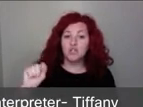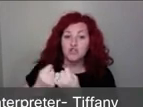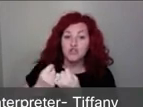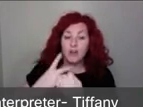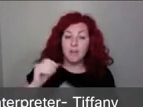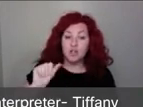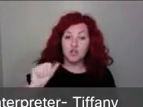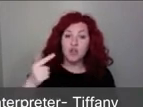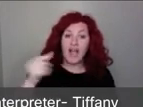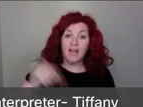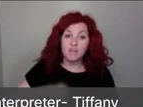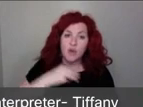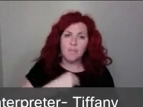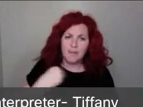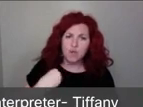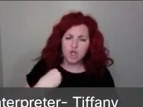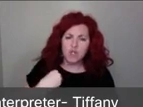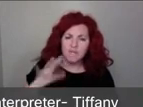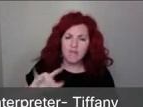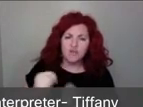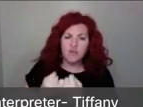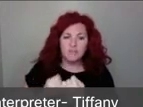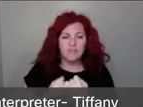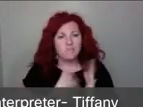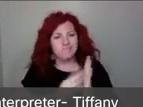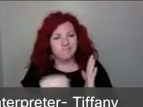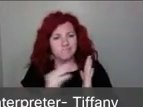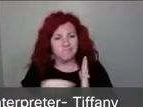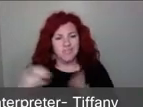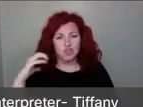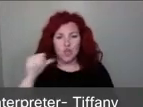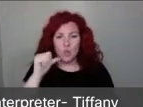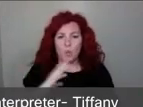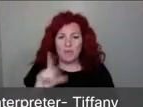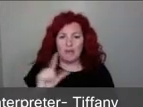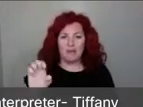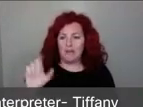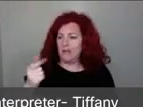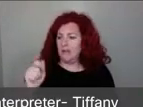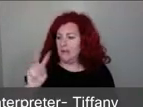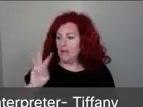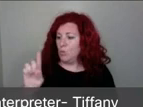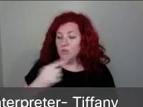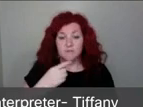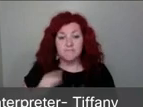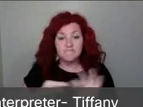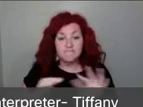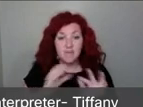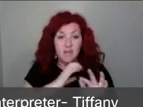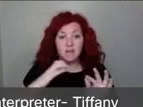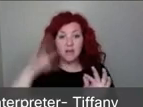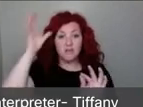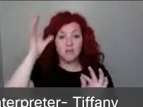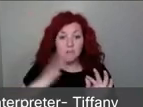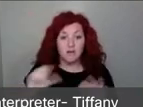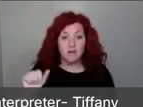Tribe. I echo what Chairwoman Lee Gatewood stated, as well as our councilman, Councilman Aubrey Adey, as well